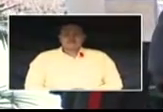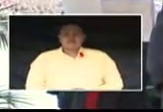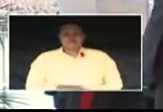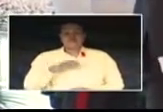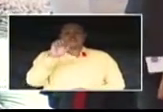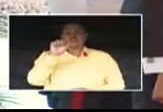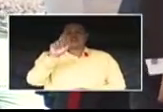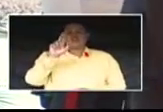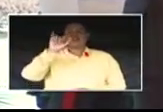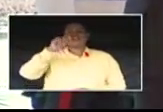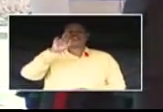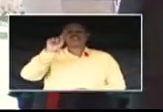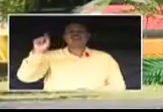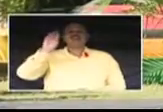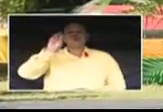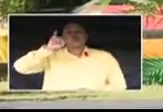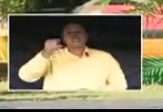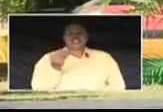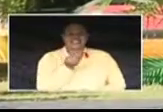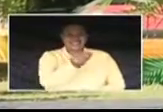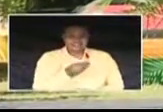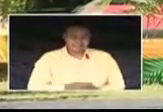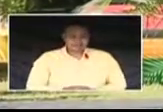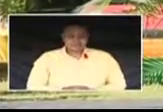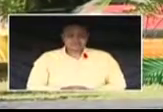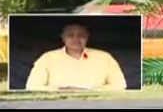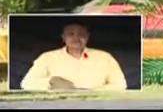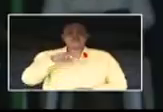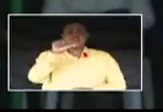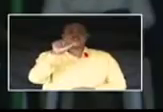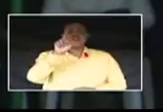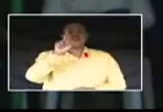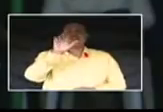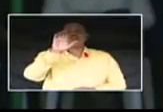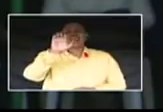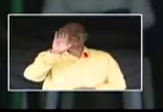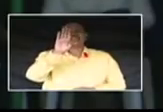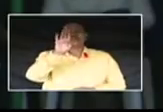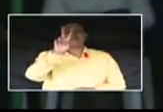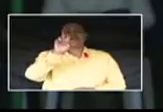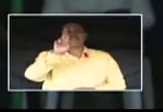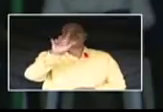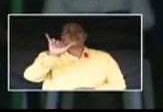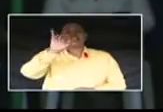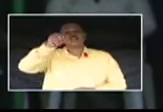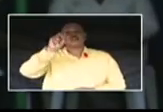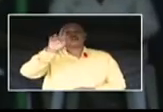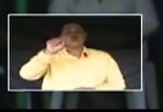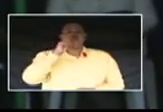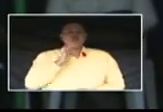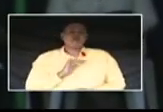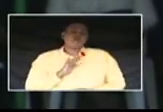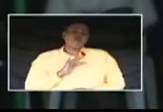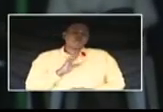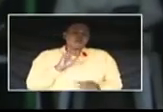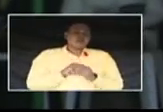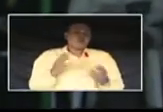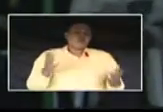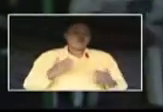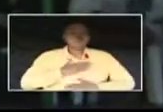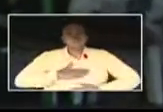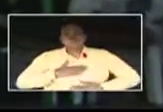Earl Jarrett, Order of Jamaica. Miss Grace Beverly Jones, for exceptional contribution in the field